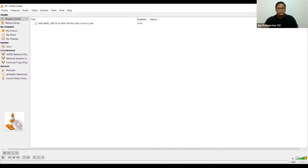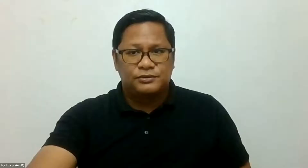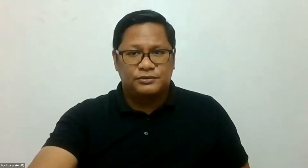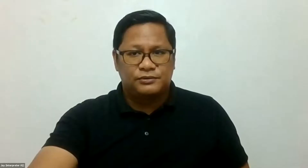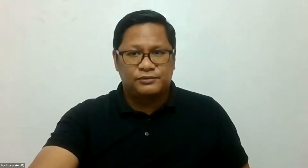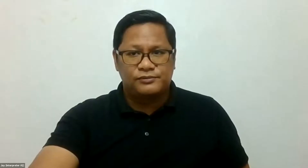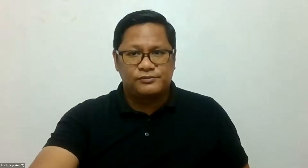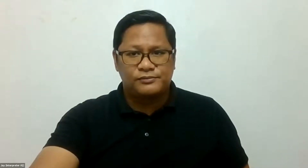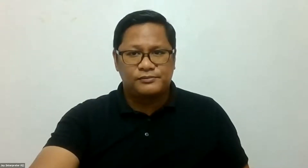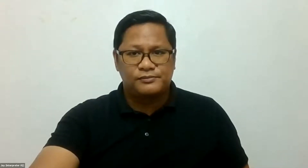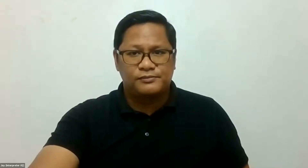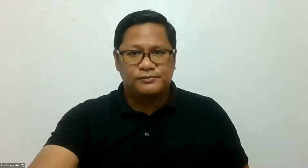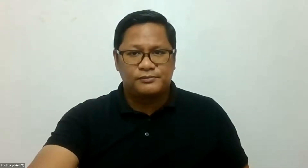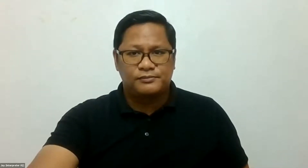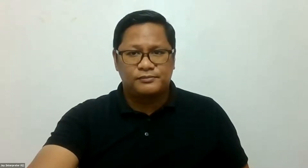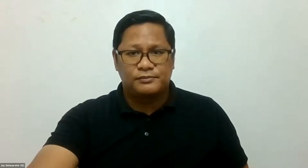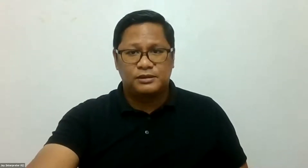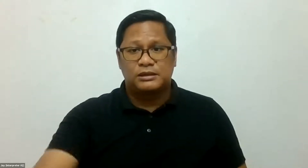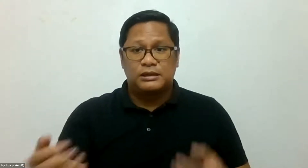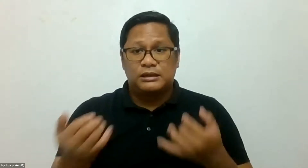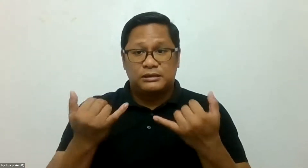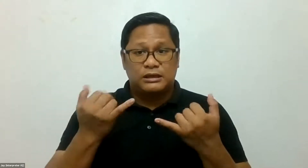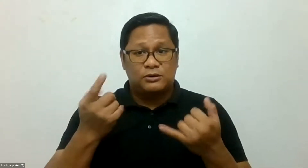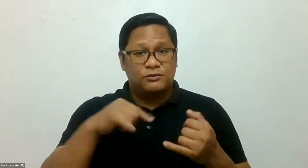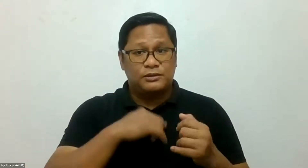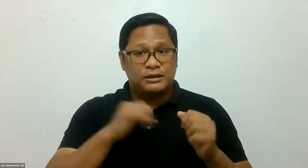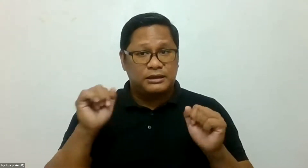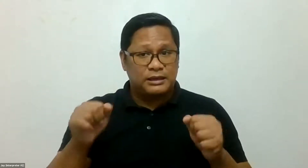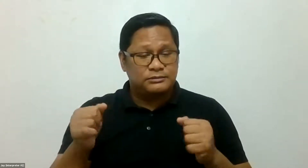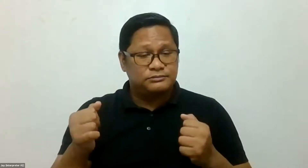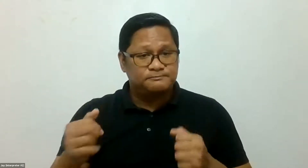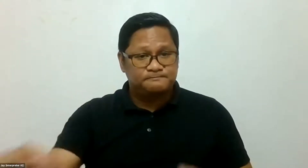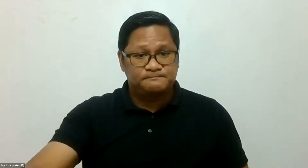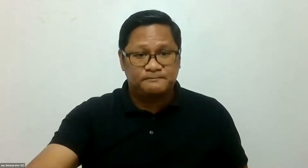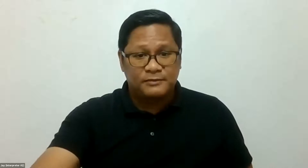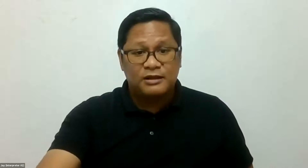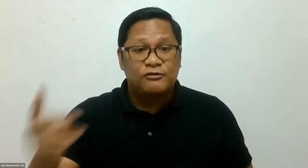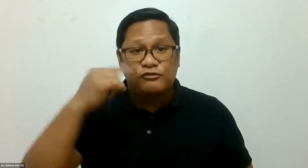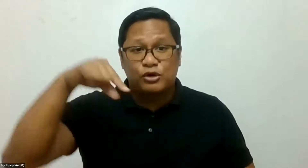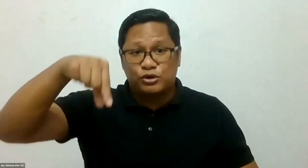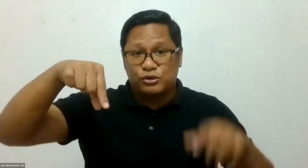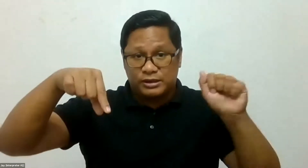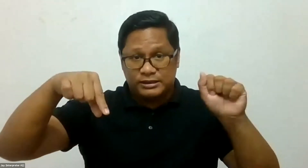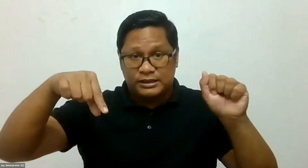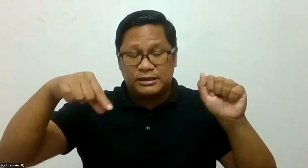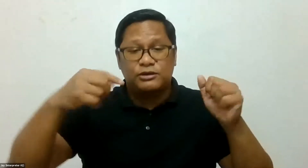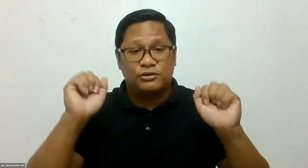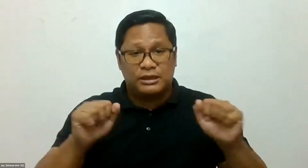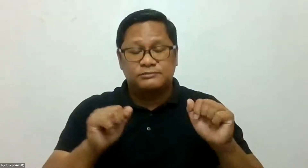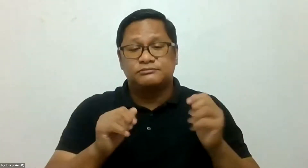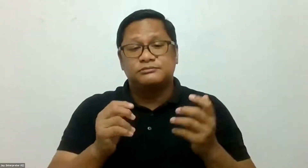well-prepared presentation. May we ask you to just hang around for the Q&A? Maybe you can answer some questions later